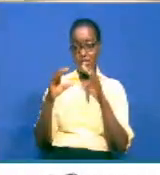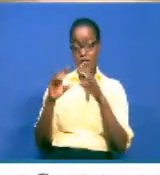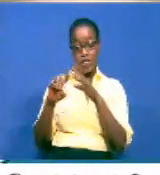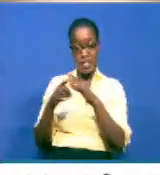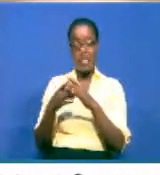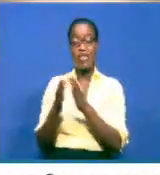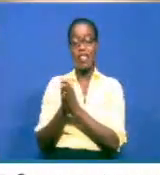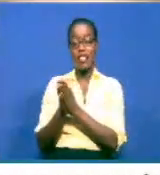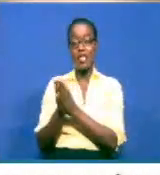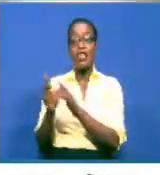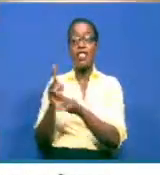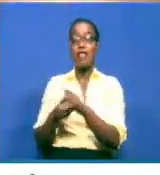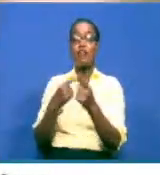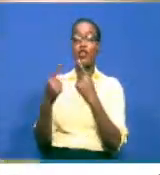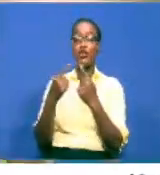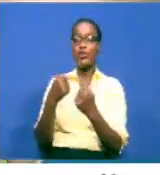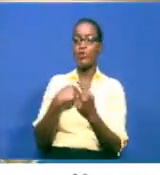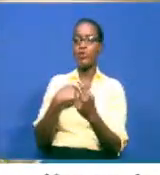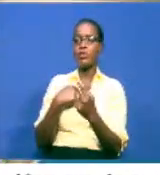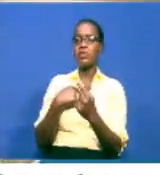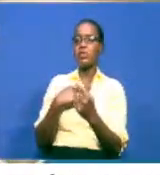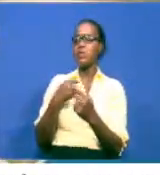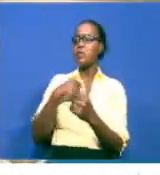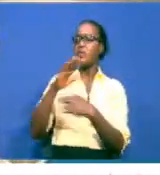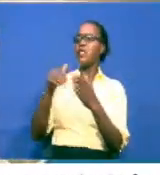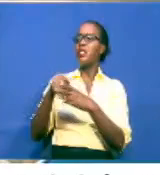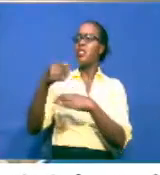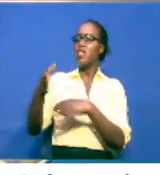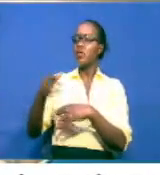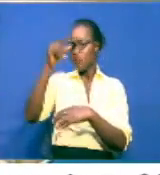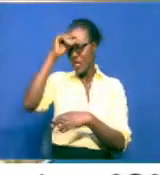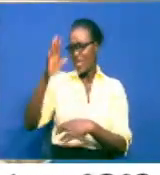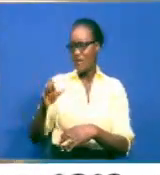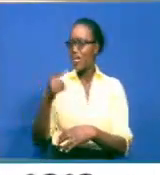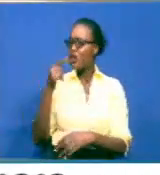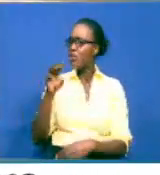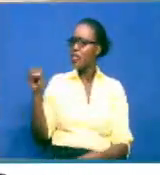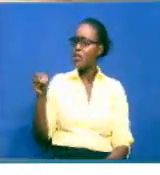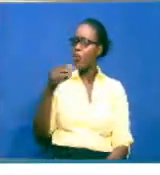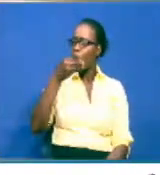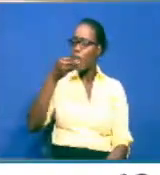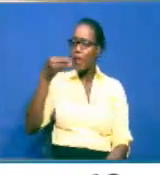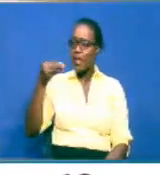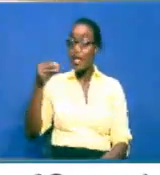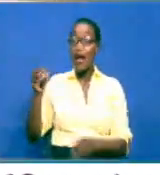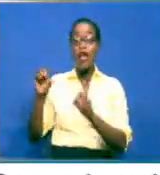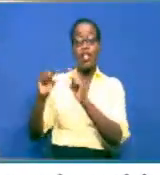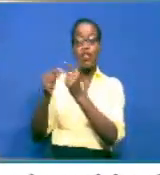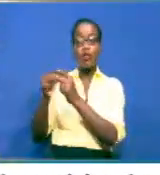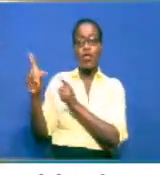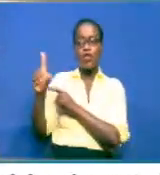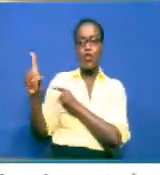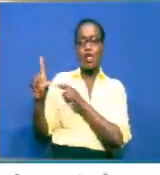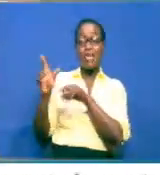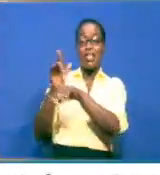And even when they talked to me, mm-hmm. I actually reached out to my governor and actually told him there is a group in Lugari that has actually sent